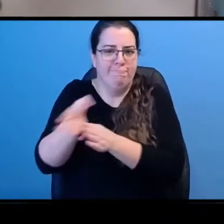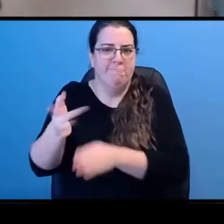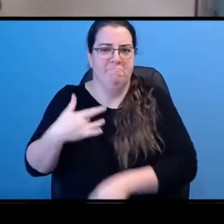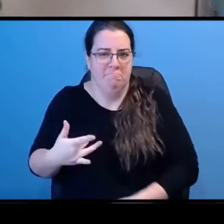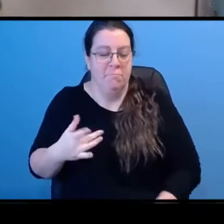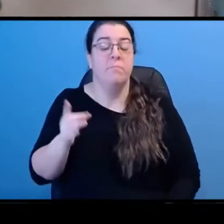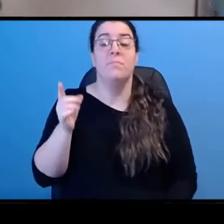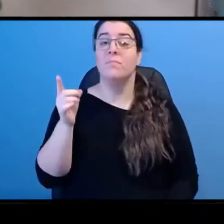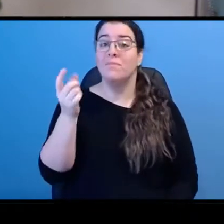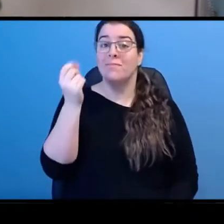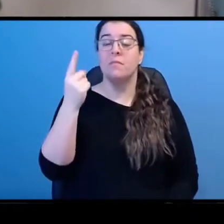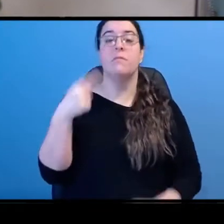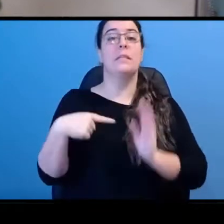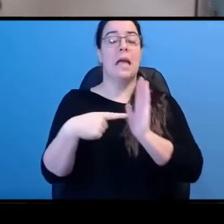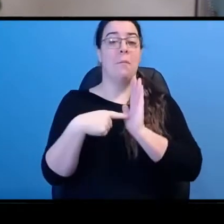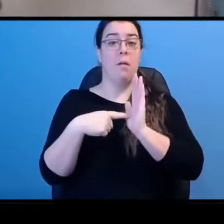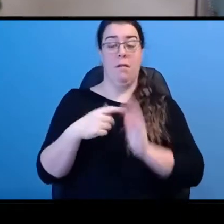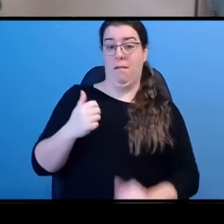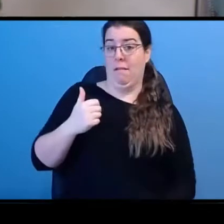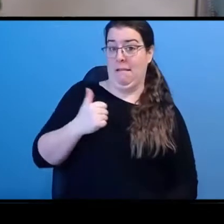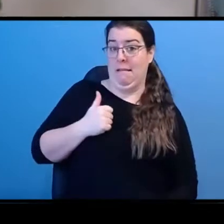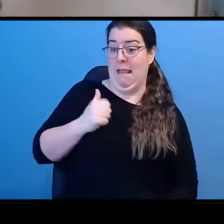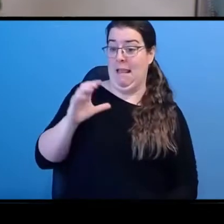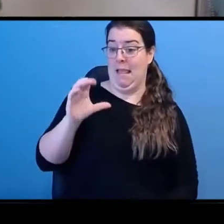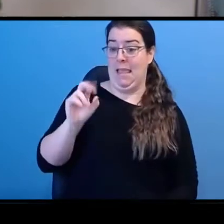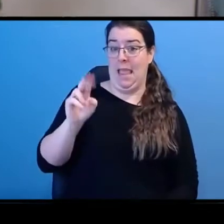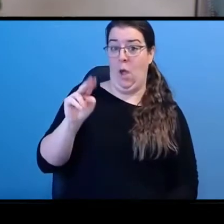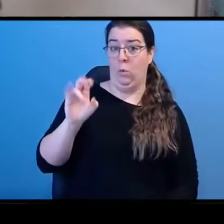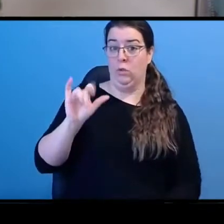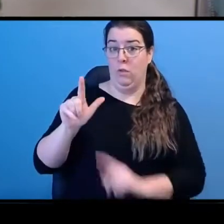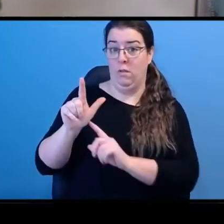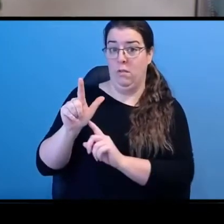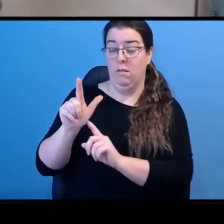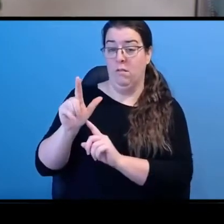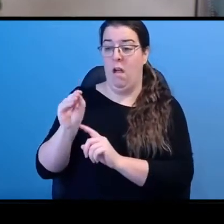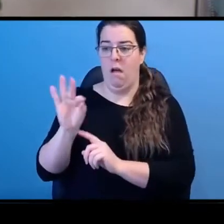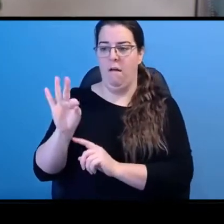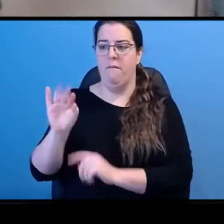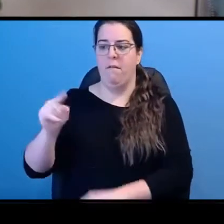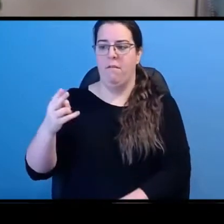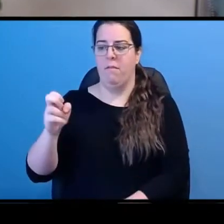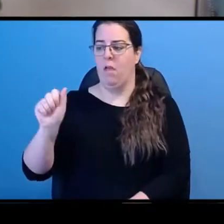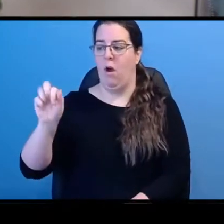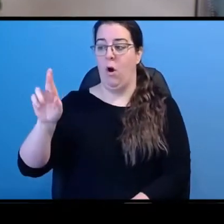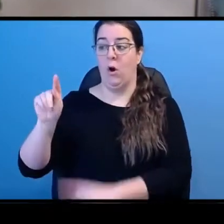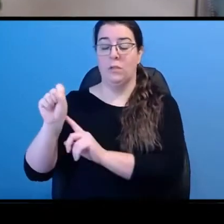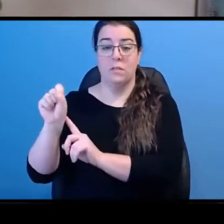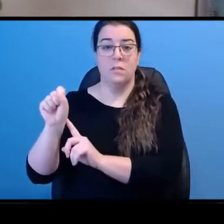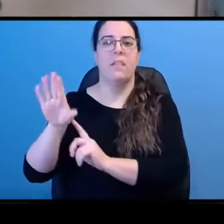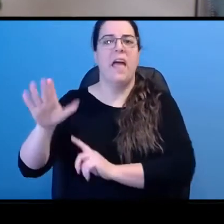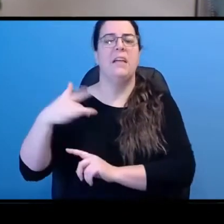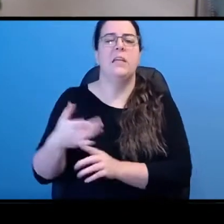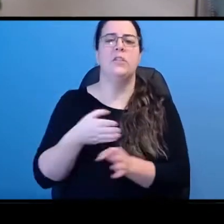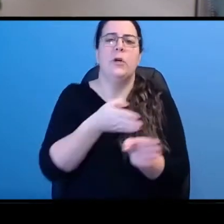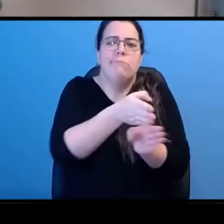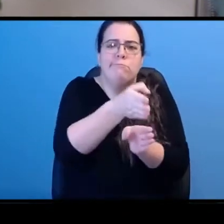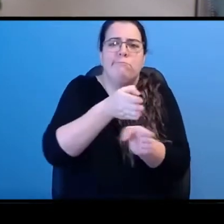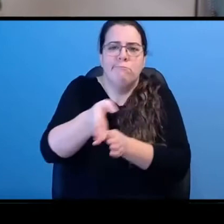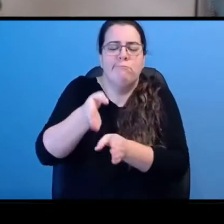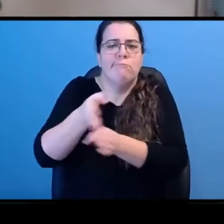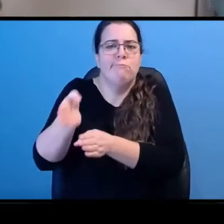Canada Council, they'll come from all across Canada. They'll come from different disciplines to assess your work,